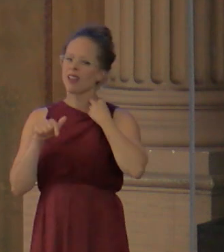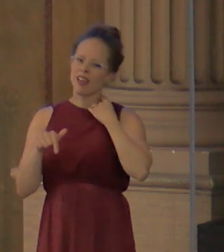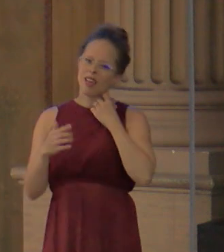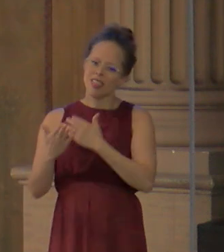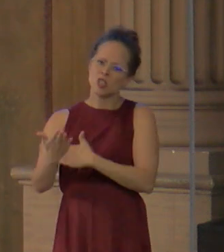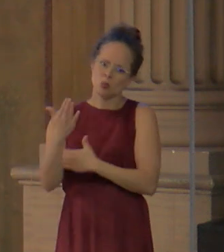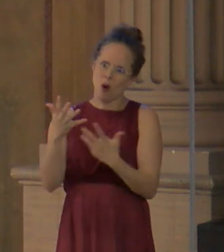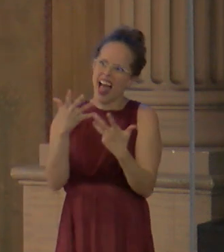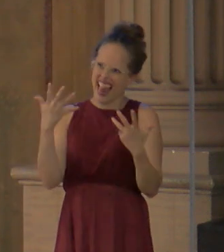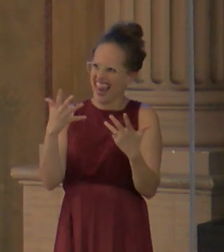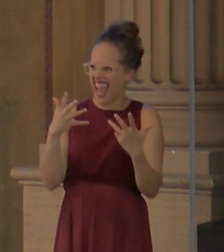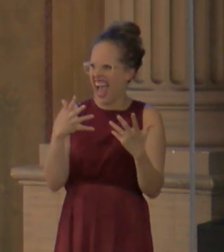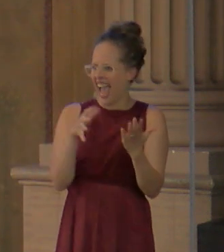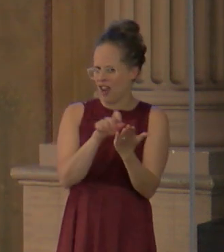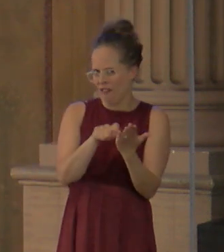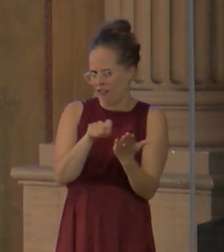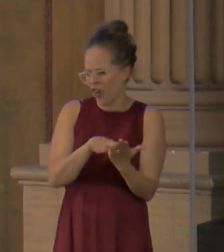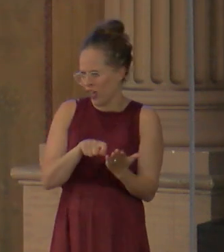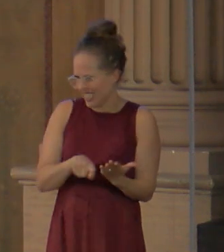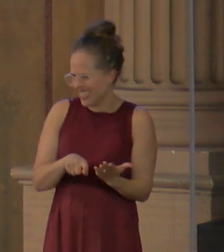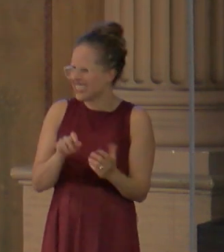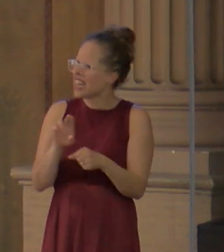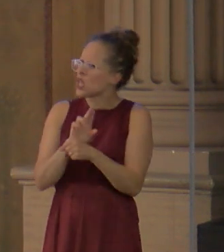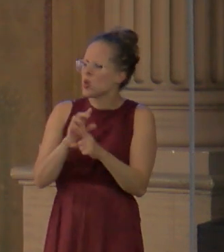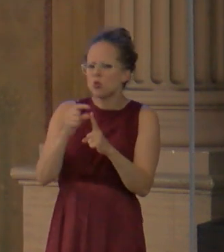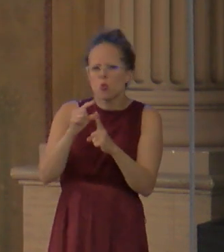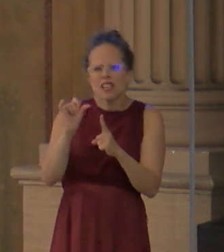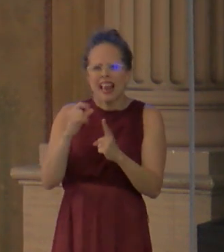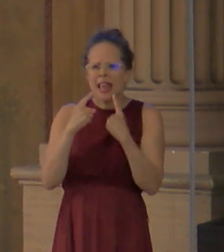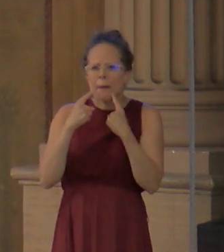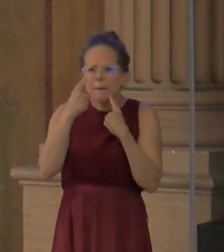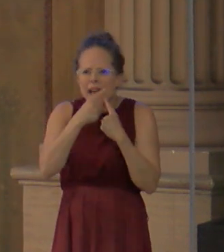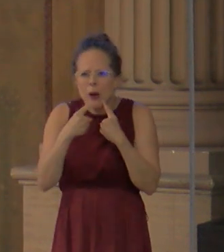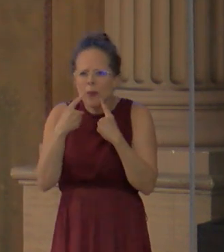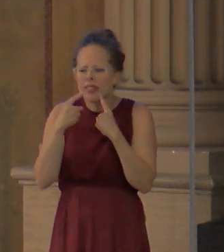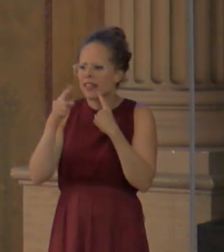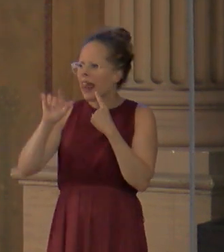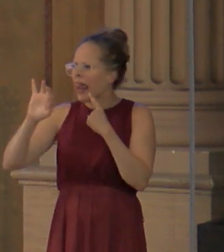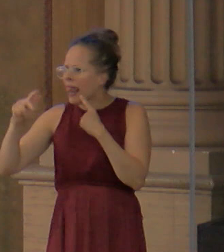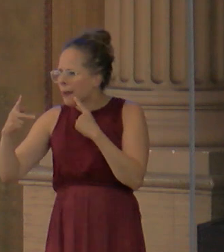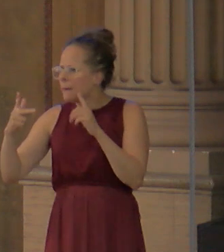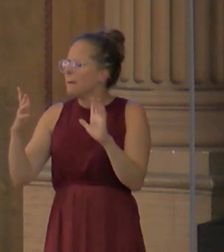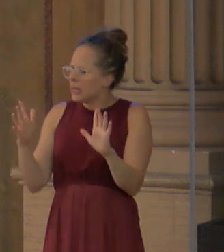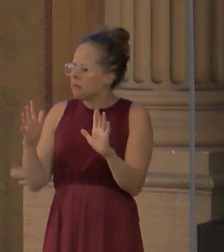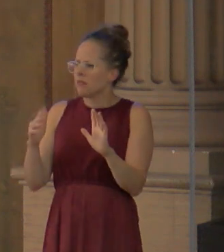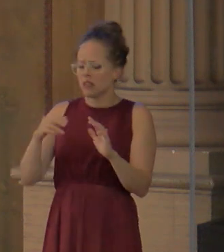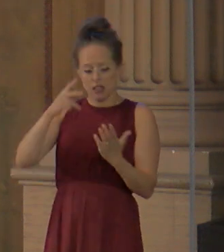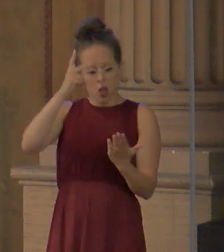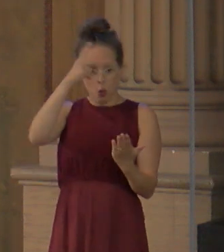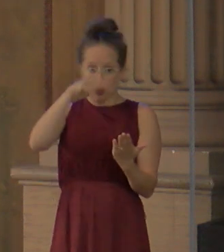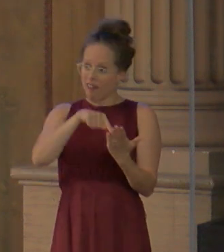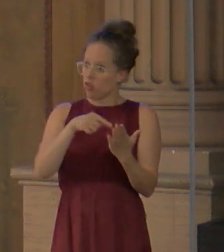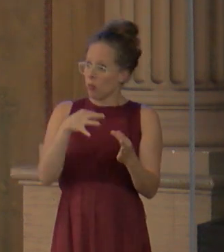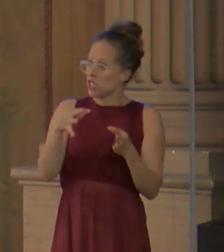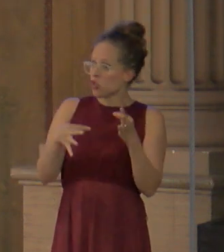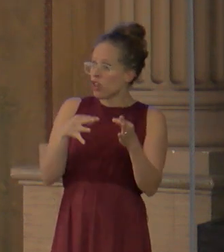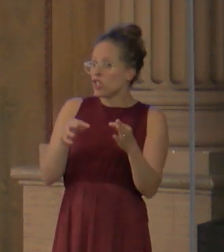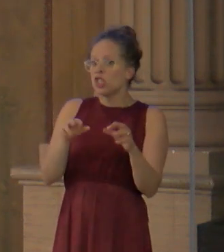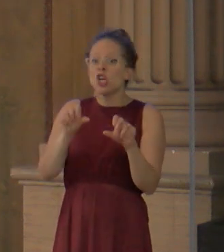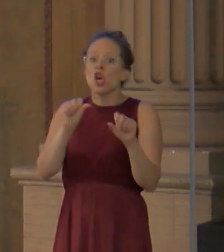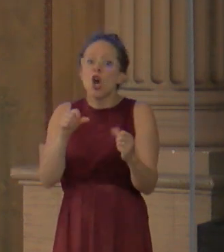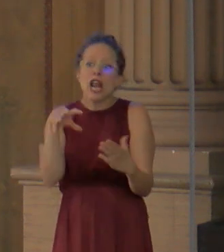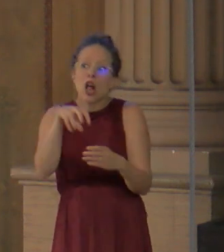they use words like mouth or lips and words. We understand that Proverbs instructions could even include